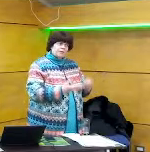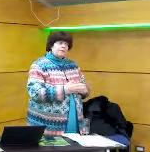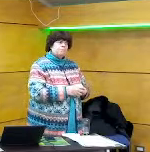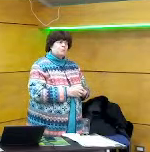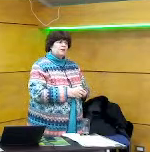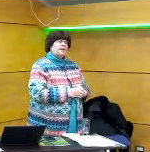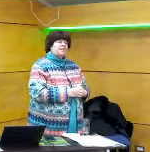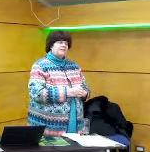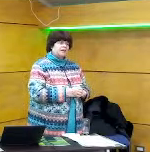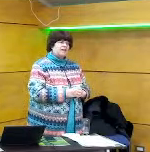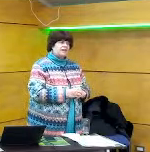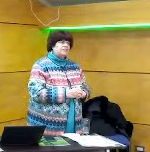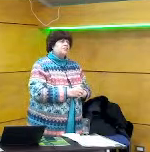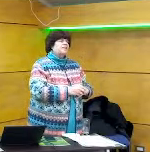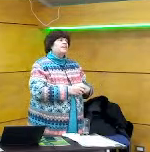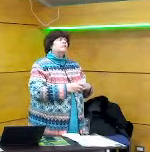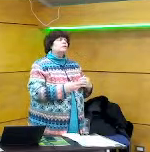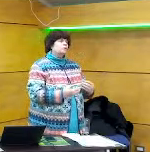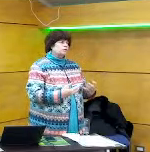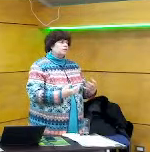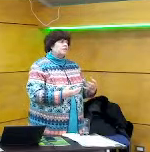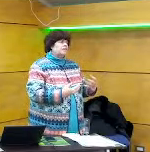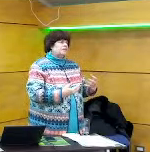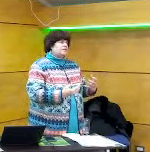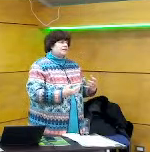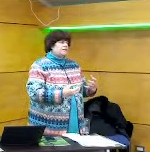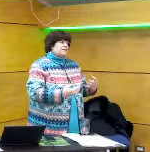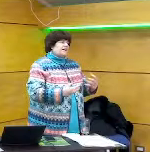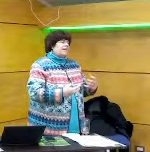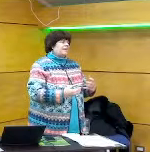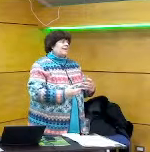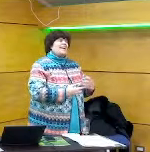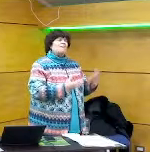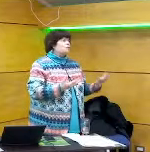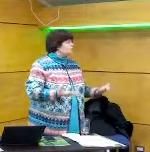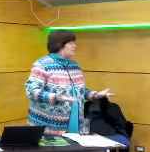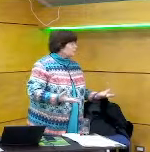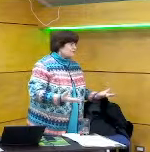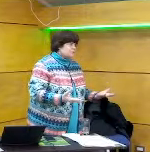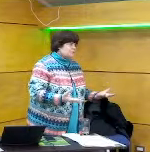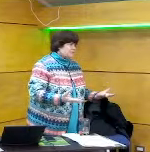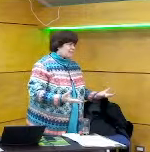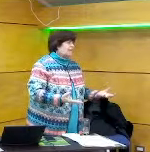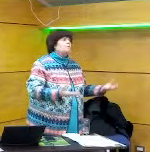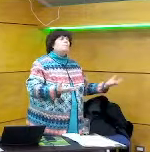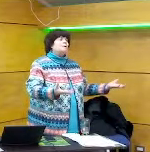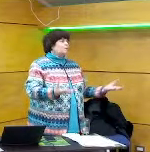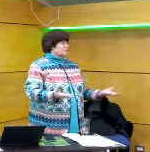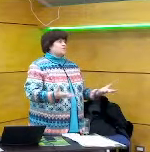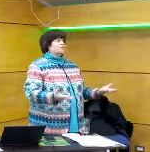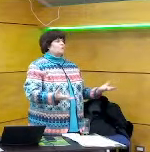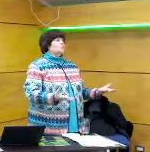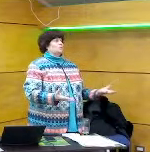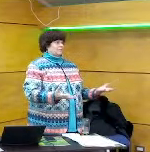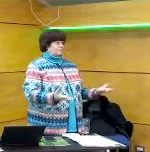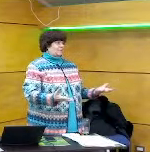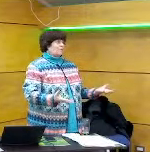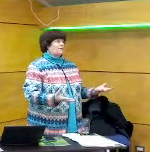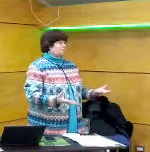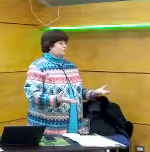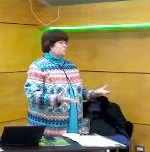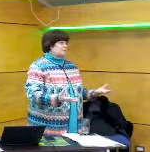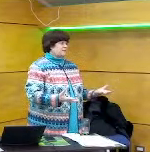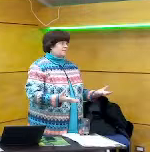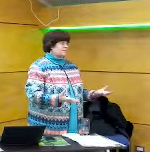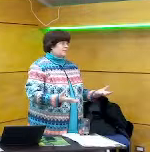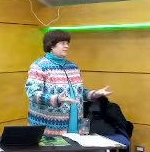it's very important at a young age that they learn that everybody wants to win. Everybody wants the gold. They want